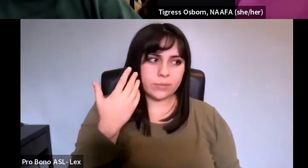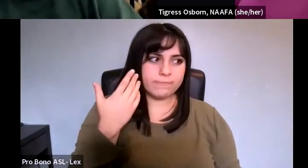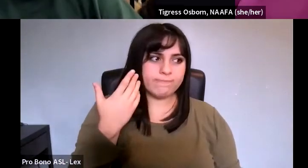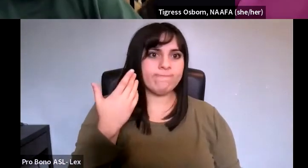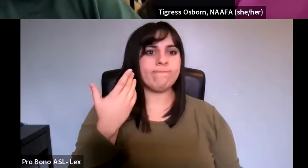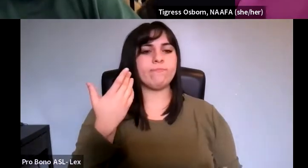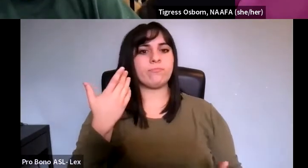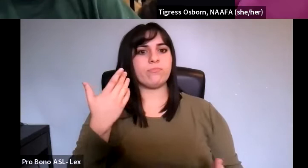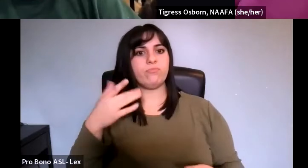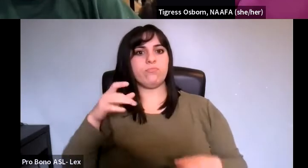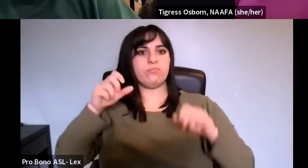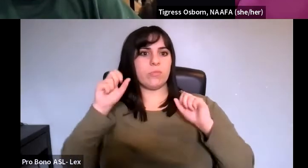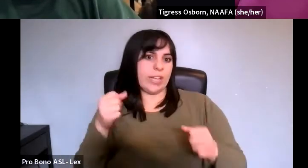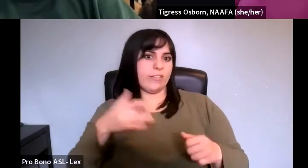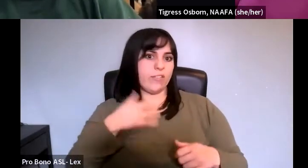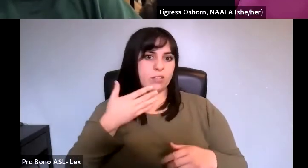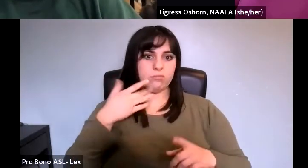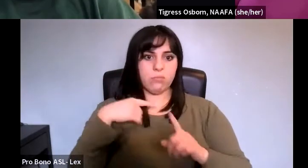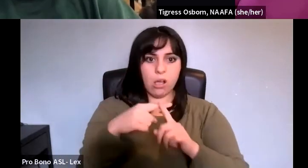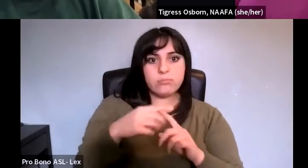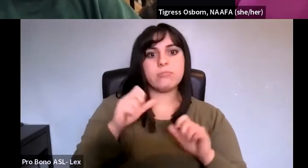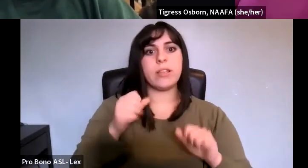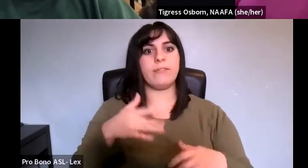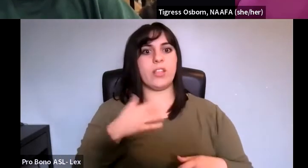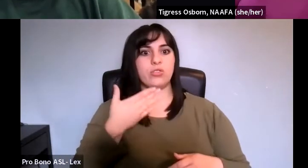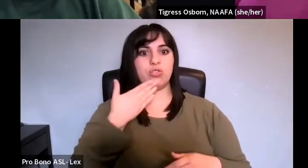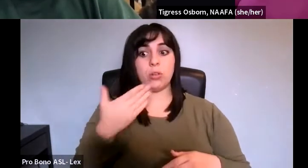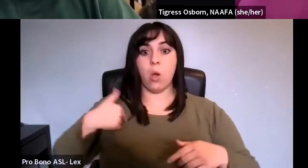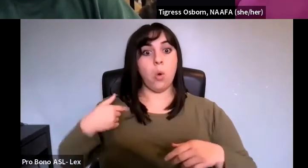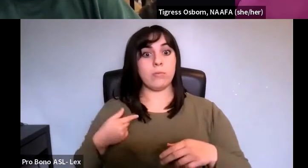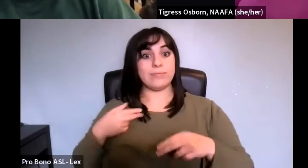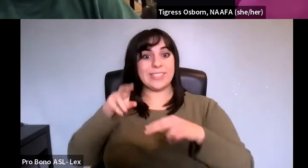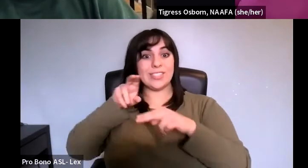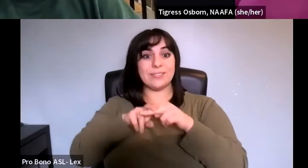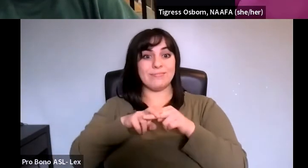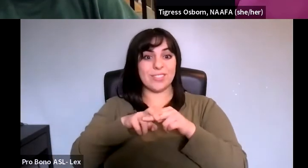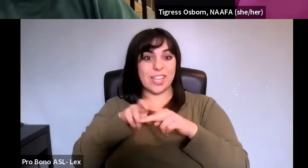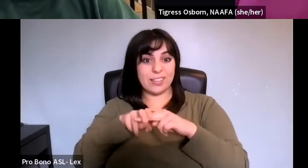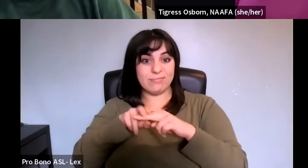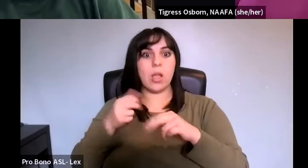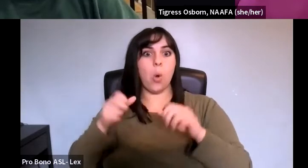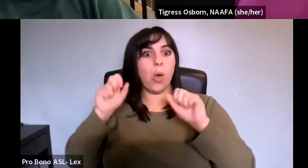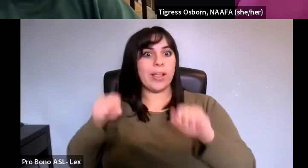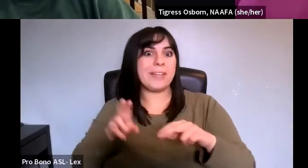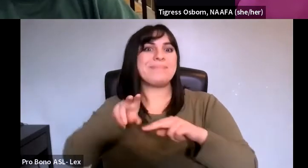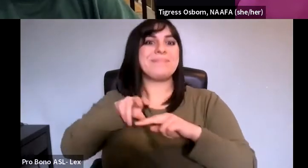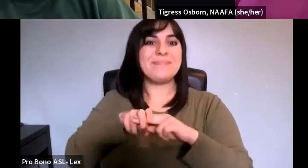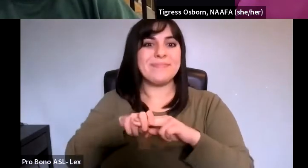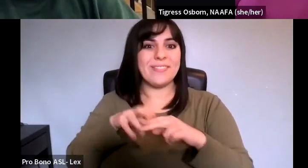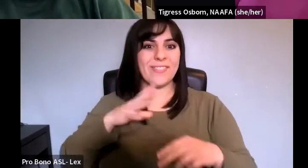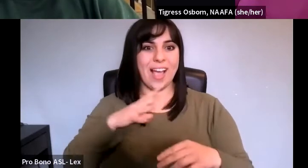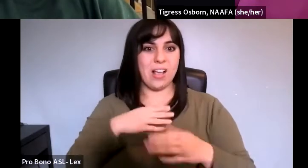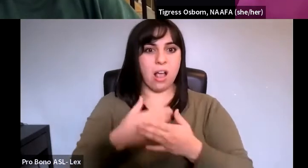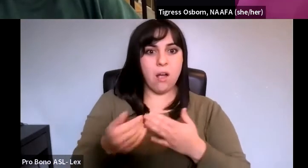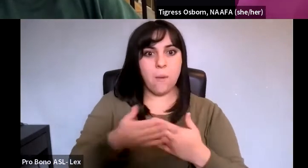feel happy that you can fit into a seat, but when you do feel happy, that doesn't mean you can then go, ah,